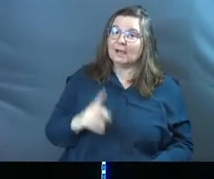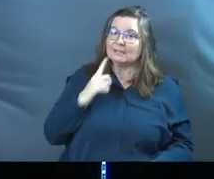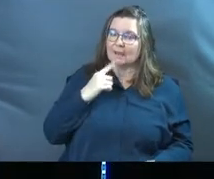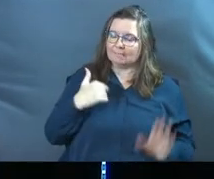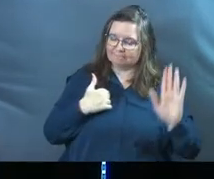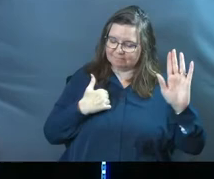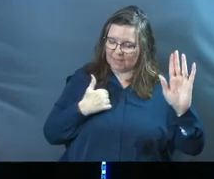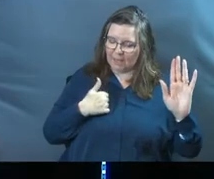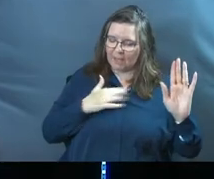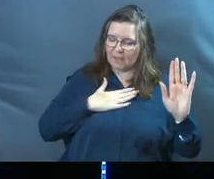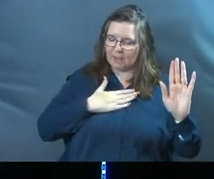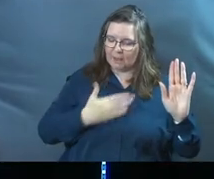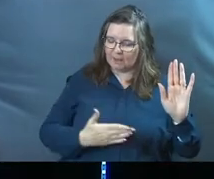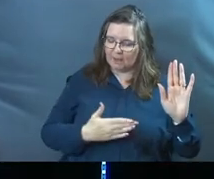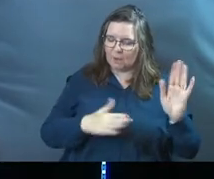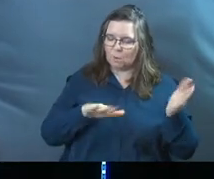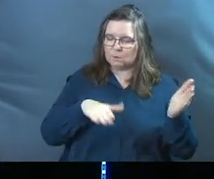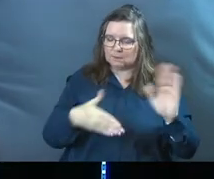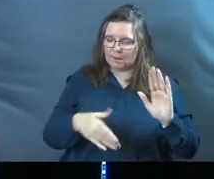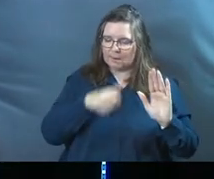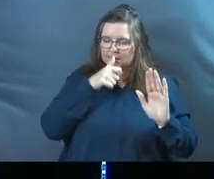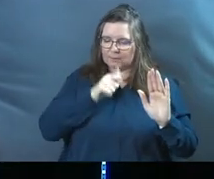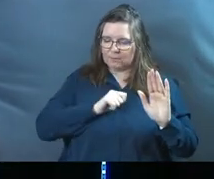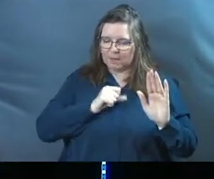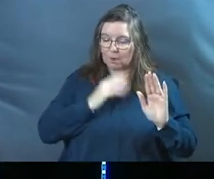that none of them have to die.